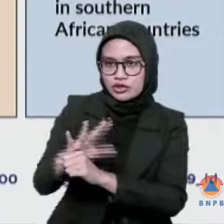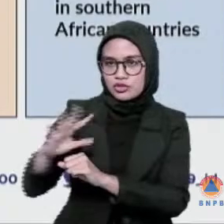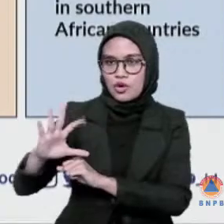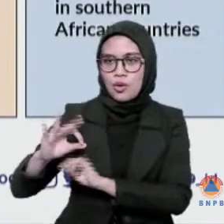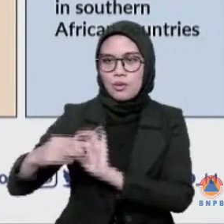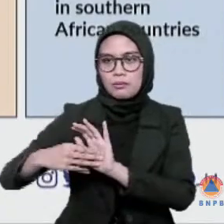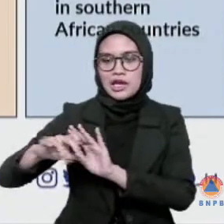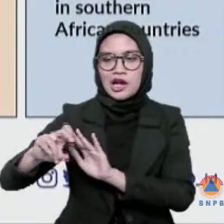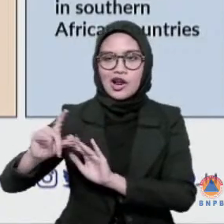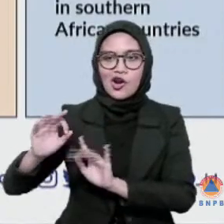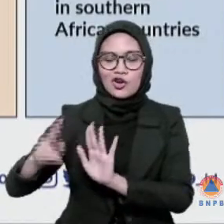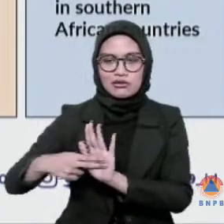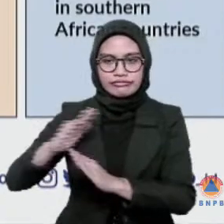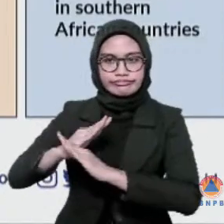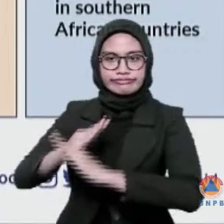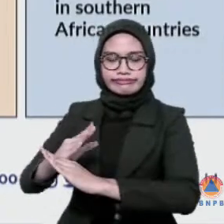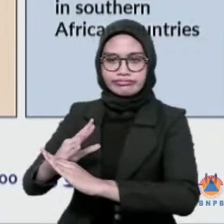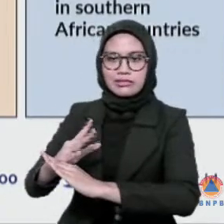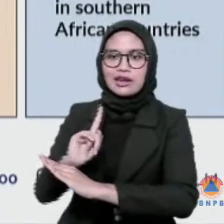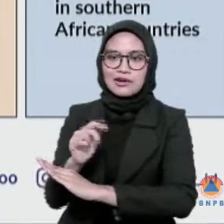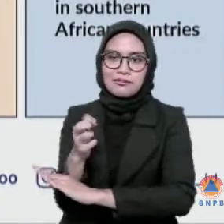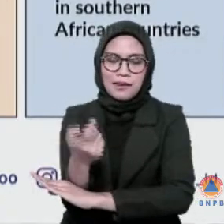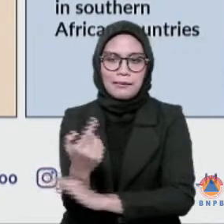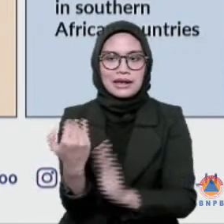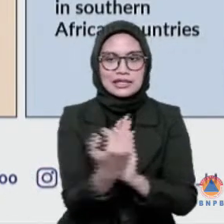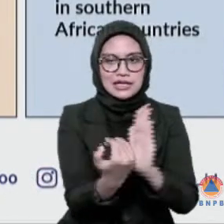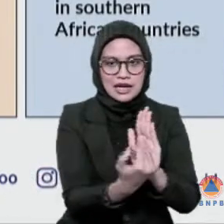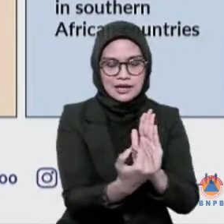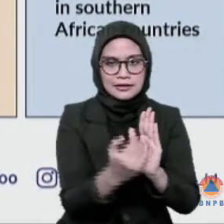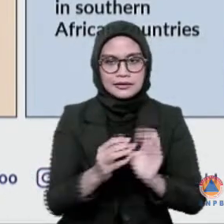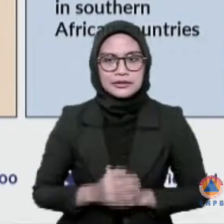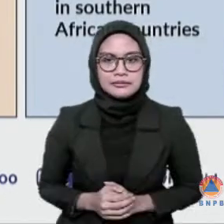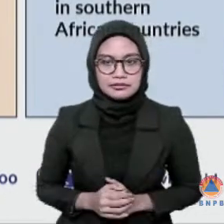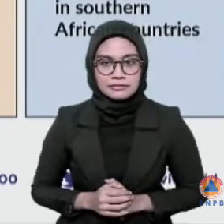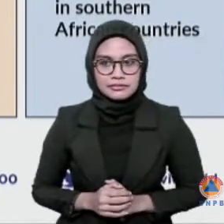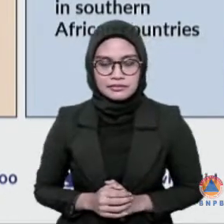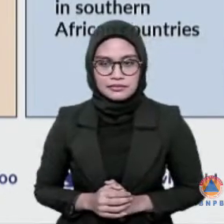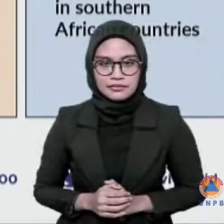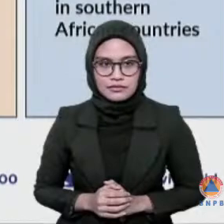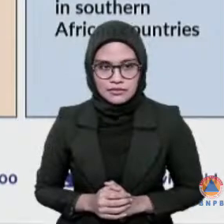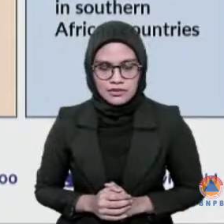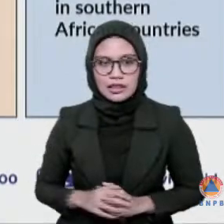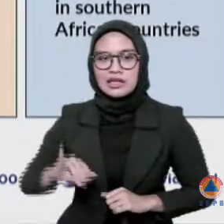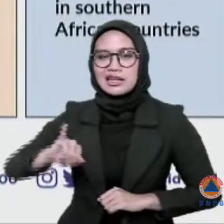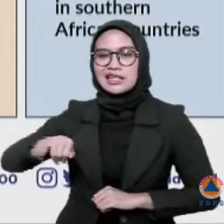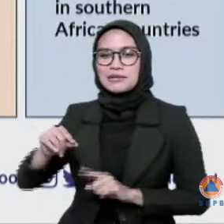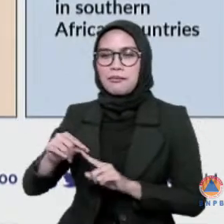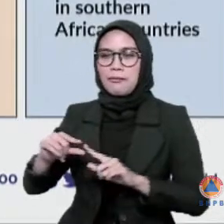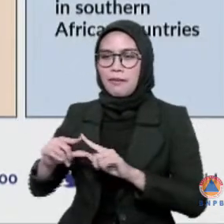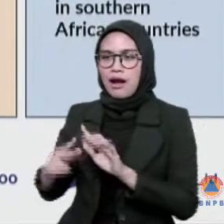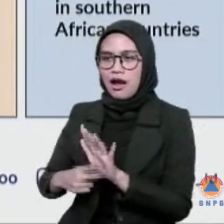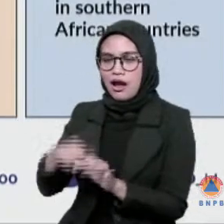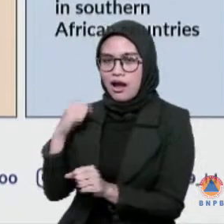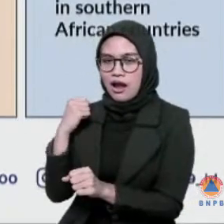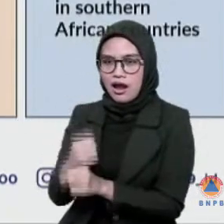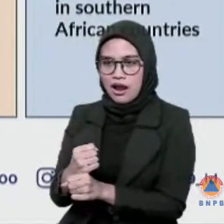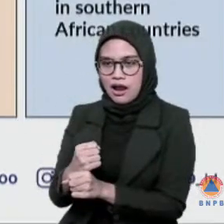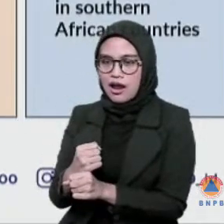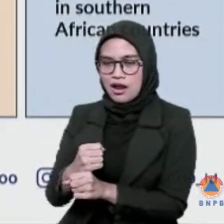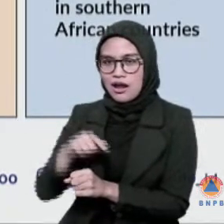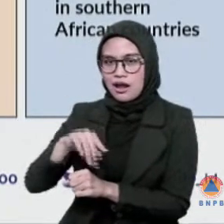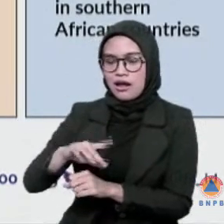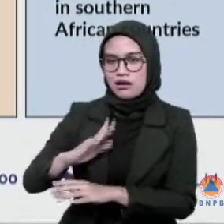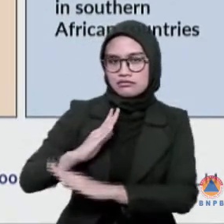these 6 countries have taken several mitigation steps, including Japan closed its border to all